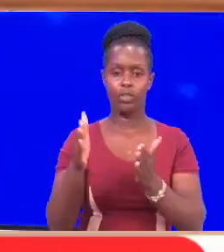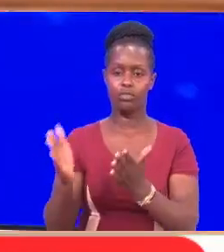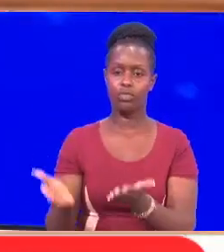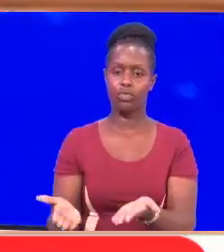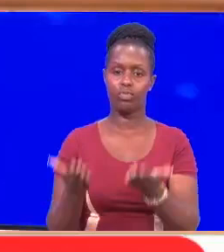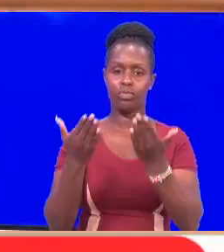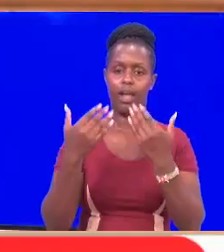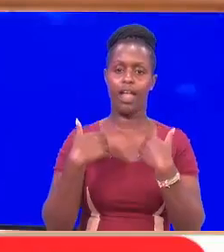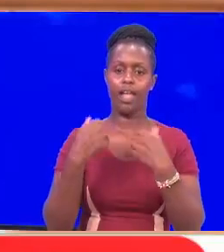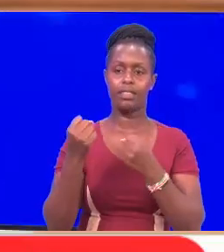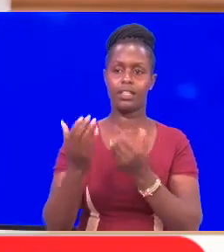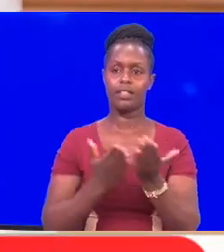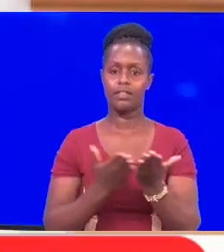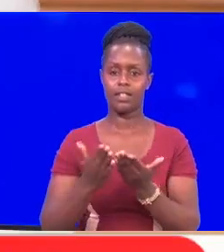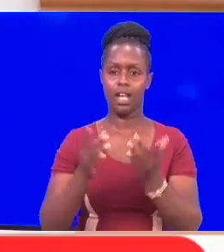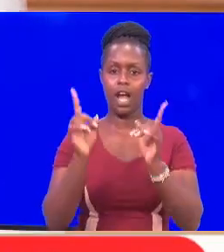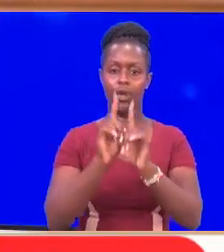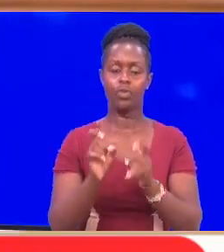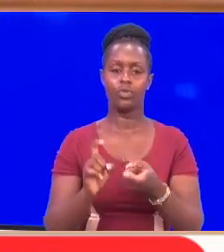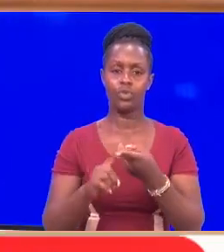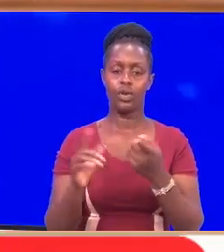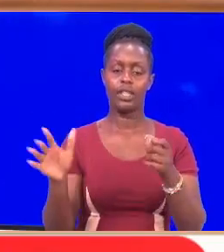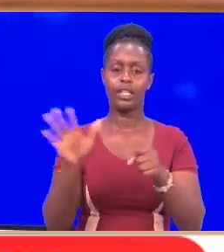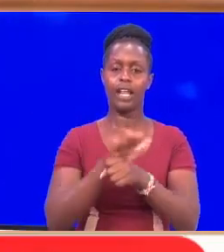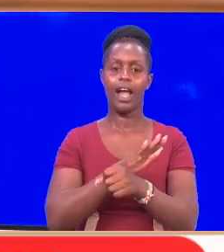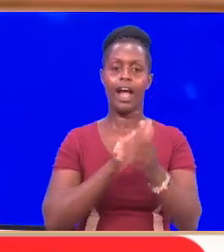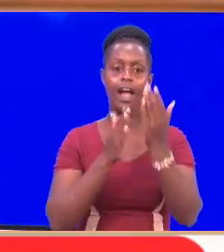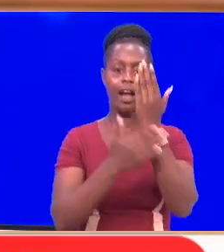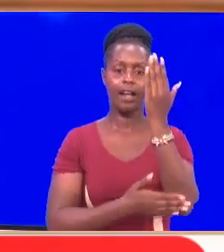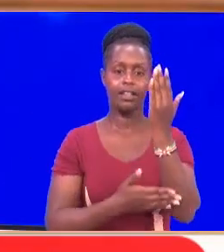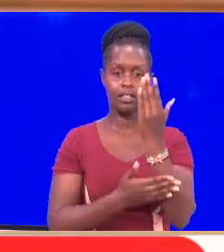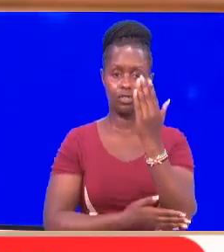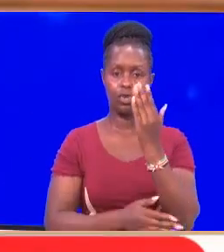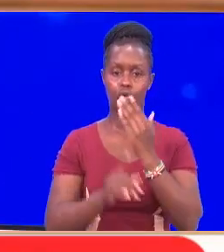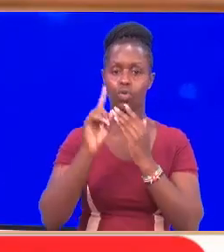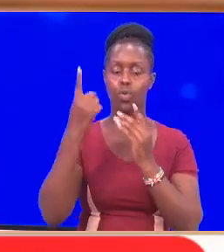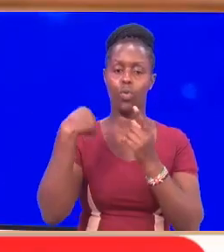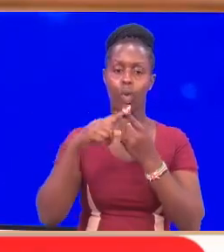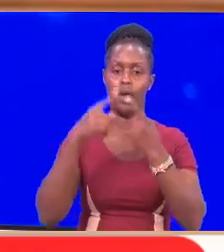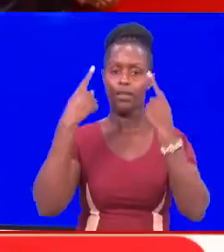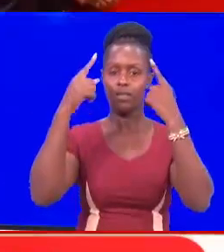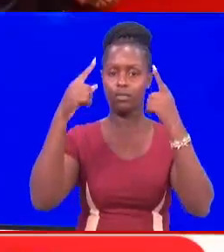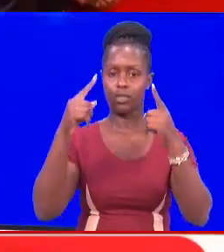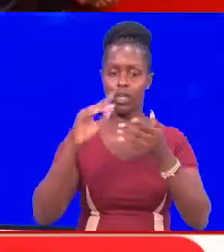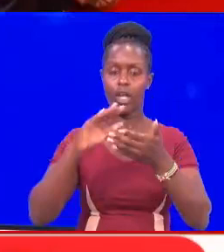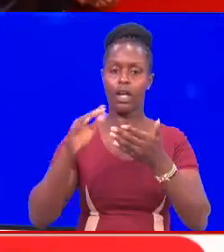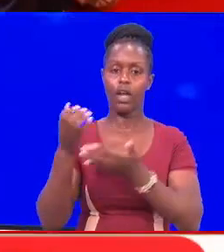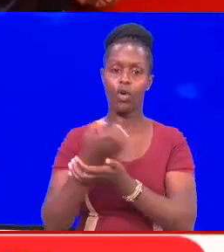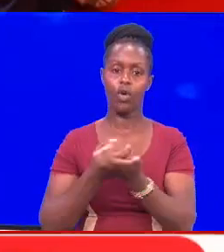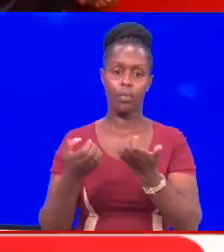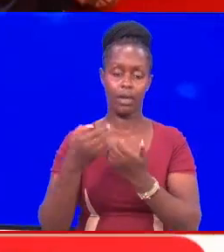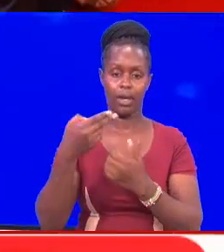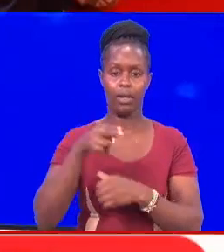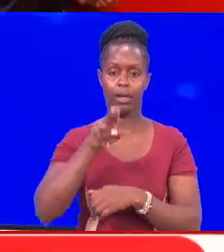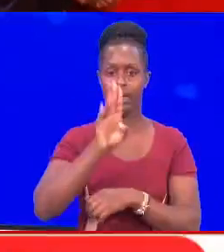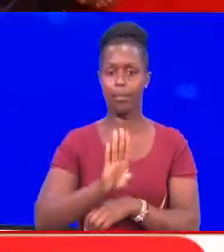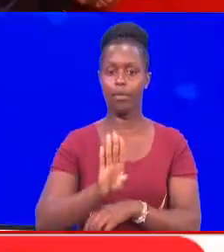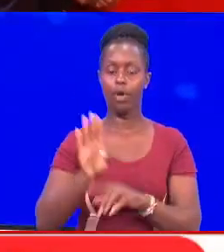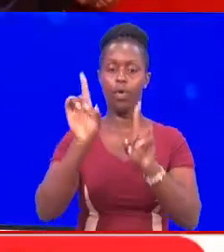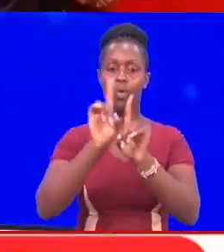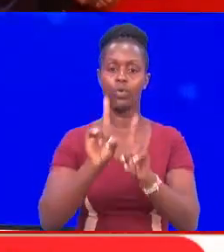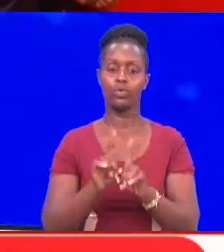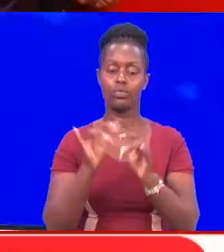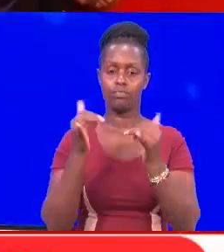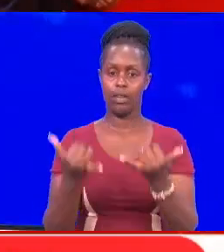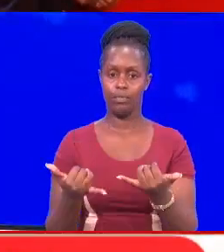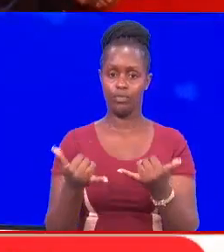services, and turned the entire country into one flourishing economic hub. The last mile connectivity project is